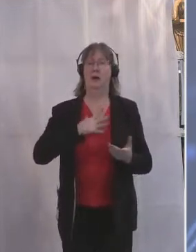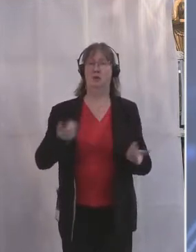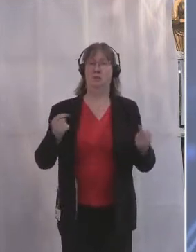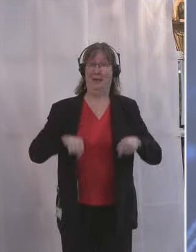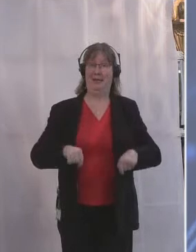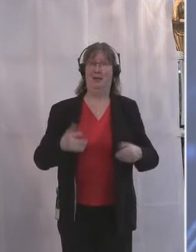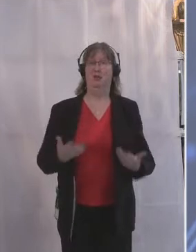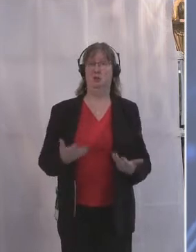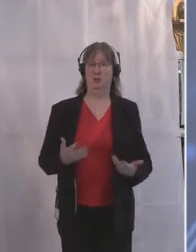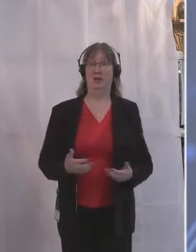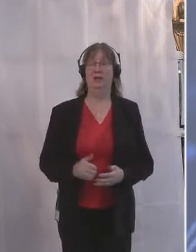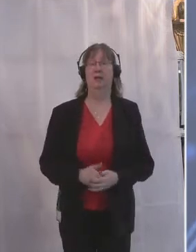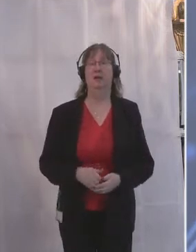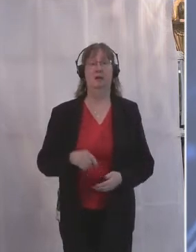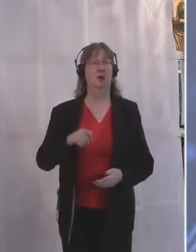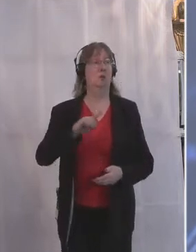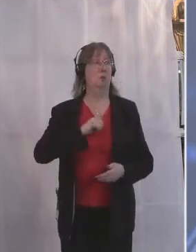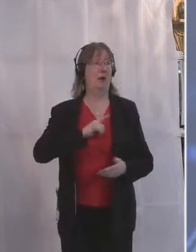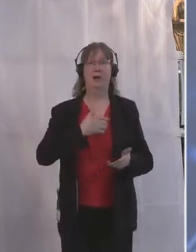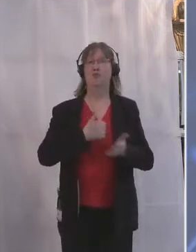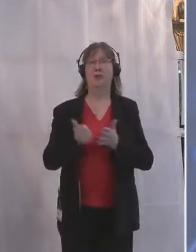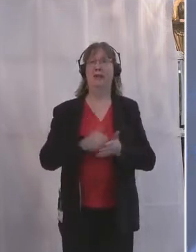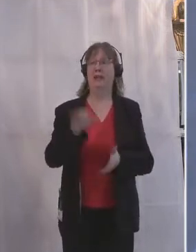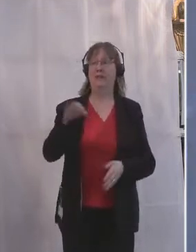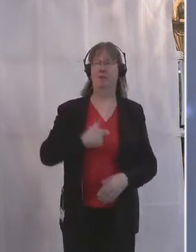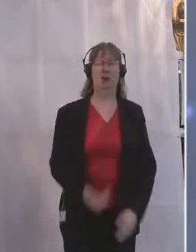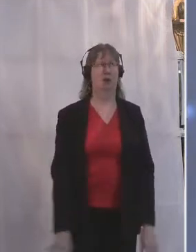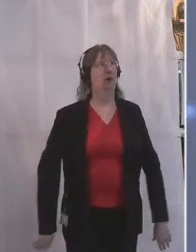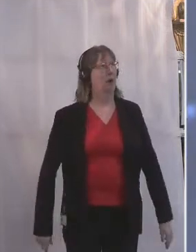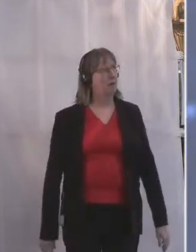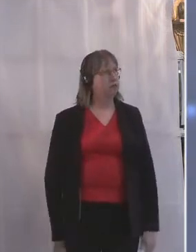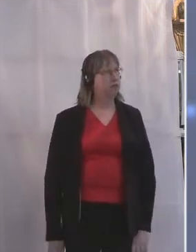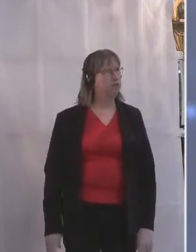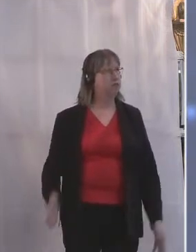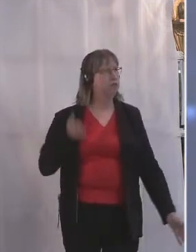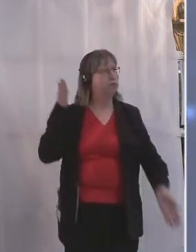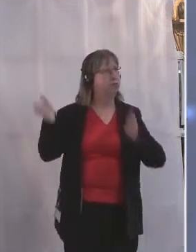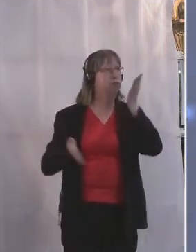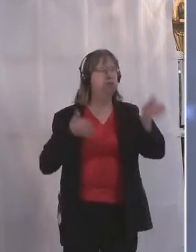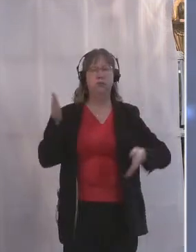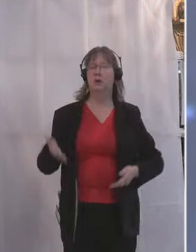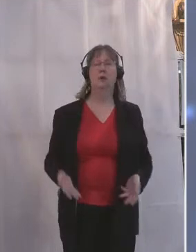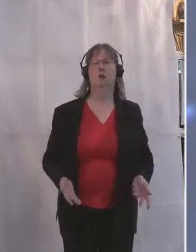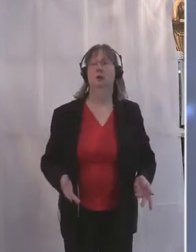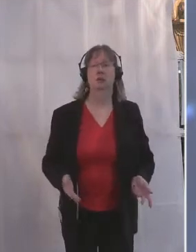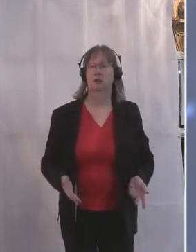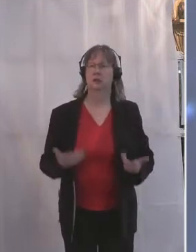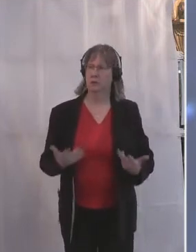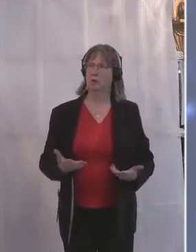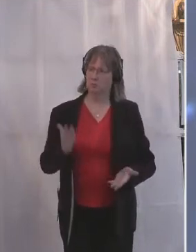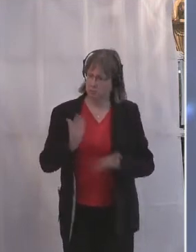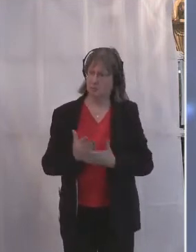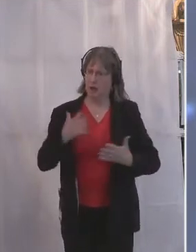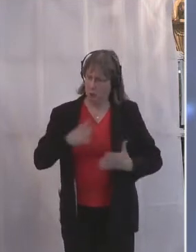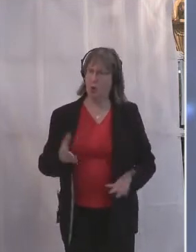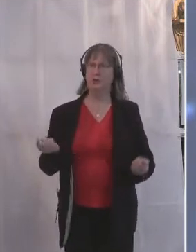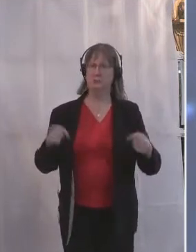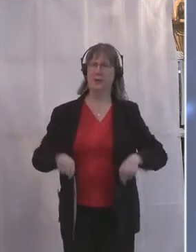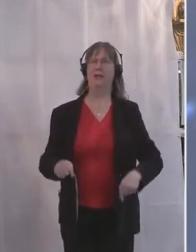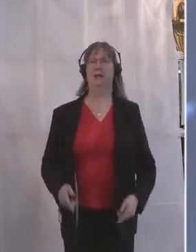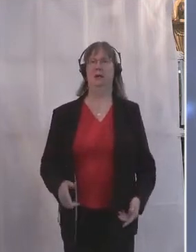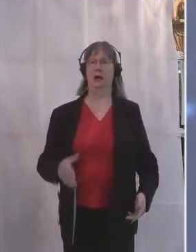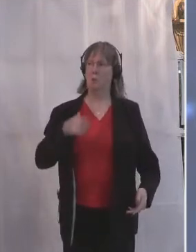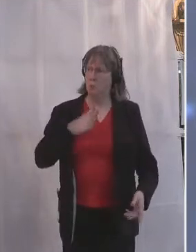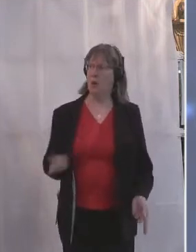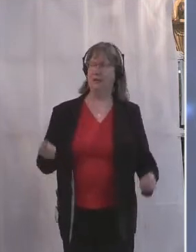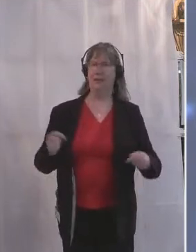here today. You know, because we often get invited to these events and think, oh God, I've got to go here, I've got to go there. But I thought, no, I really, really want to be here. And I